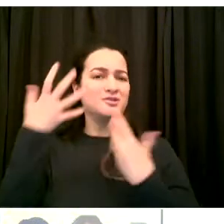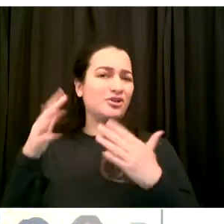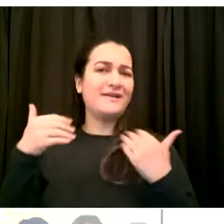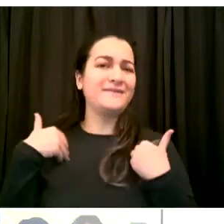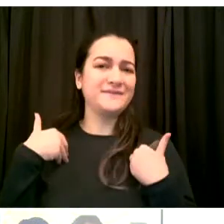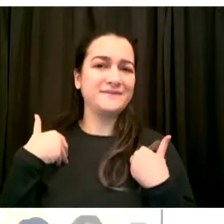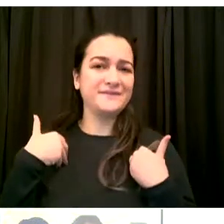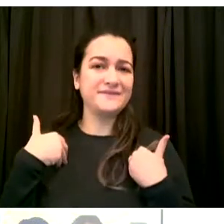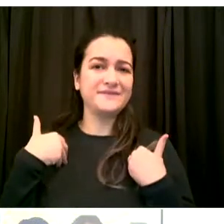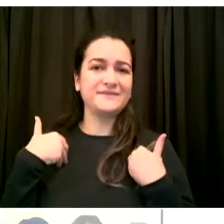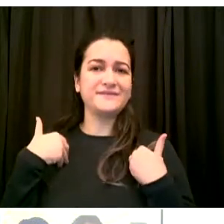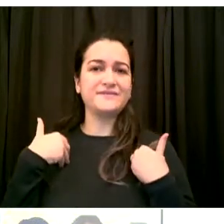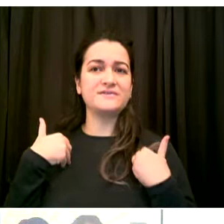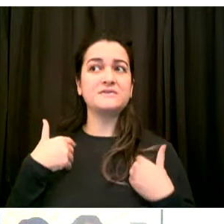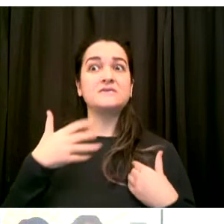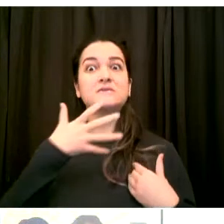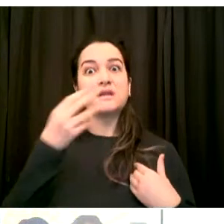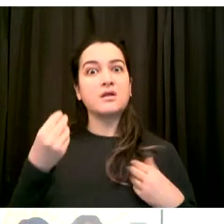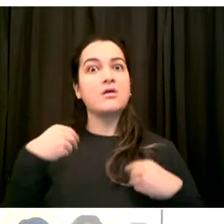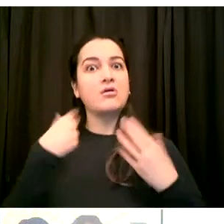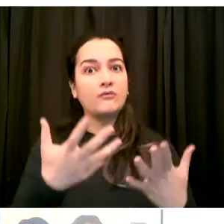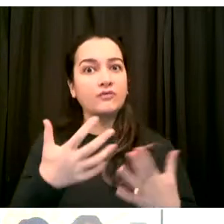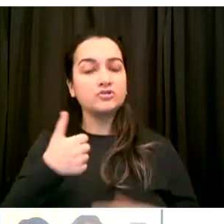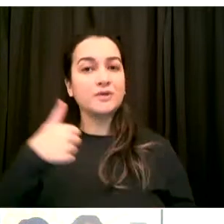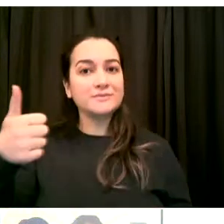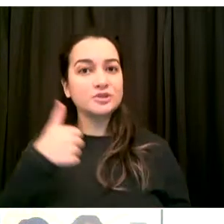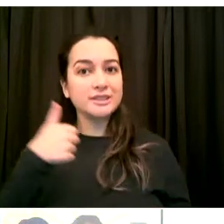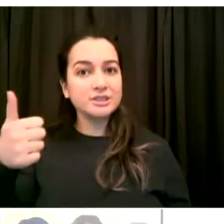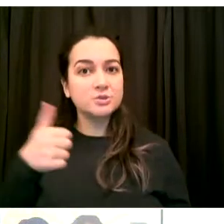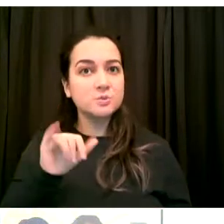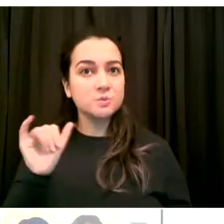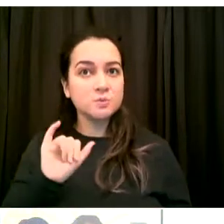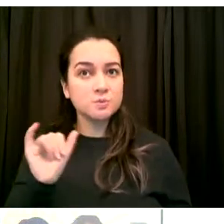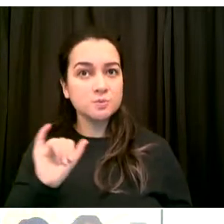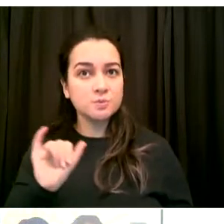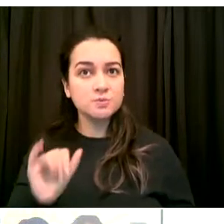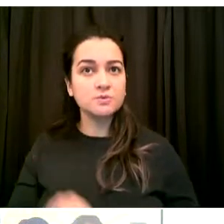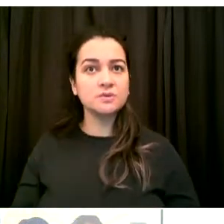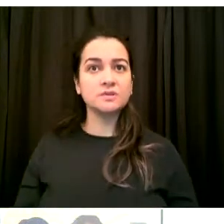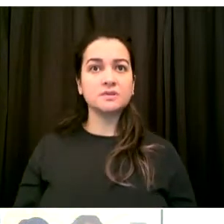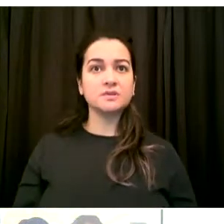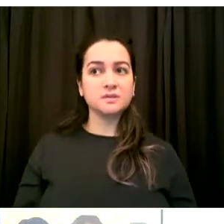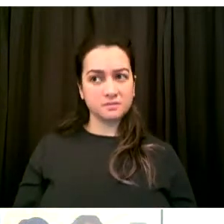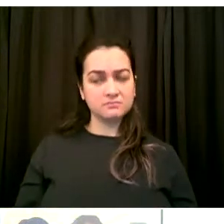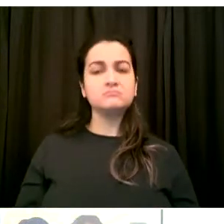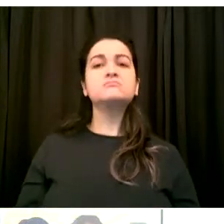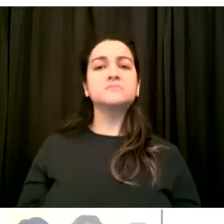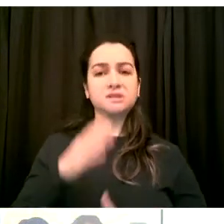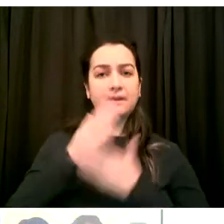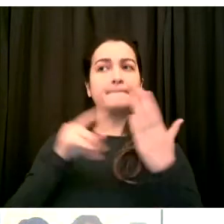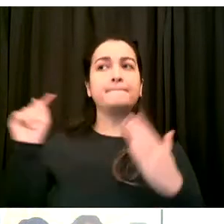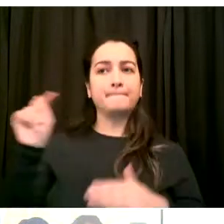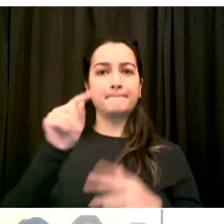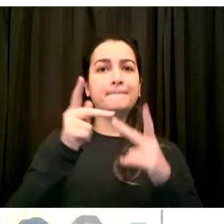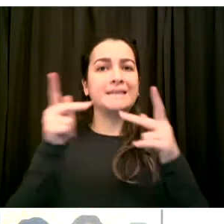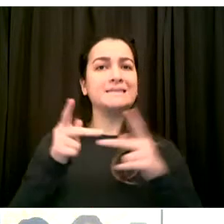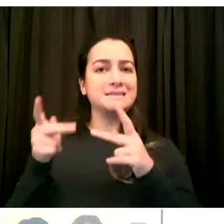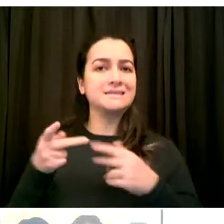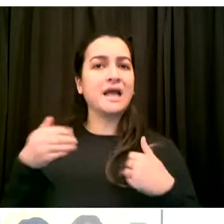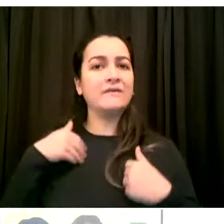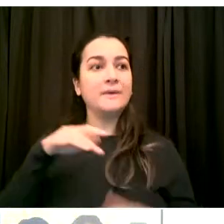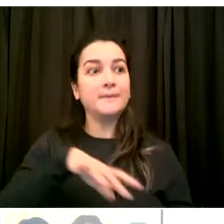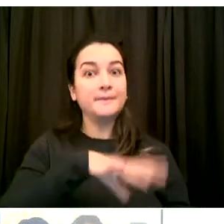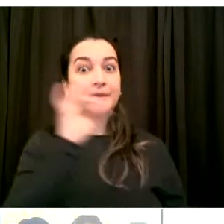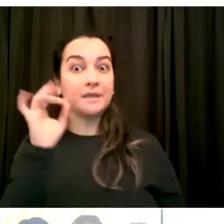to bring seniors to the sites that have been set up. But the third part, which is perhaps the most important, is